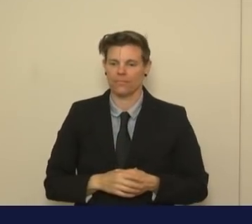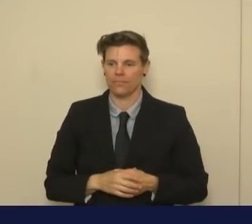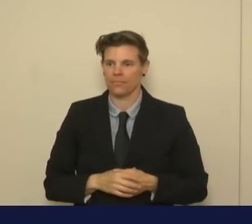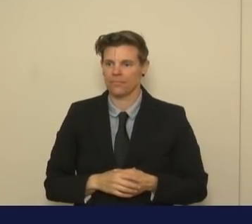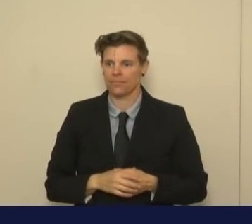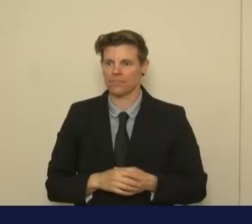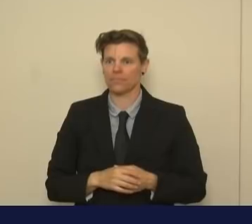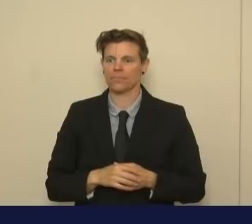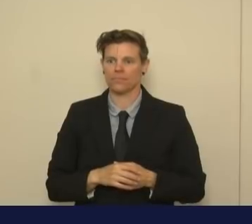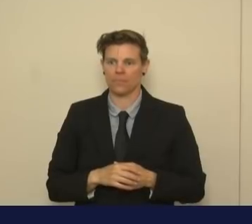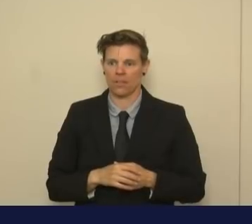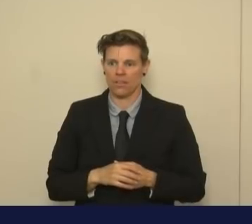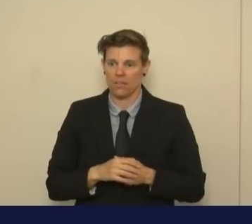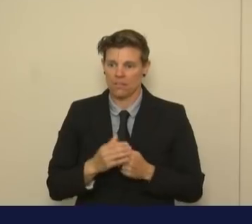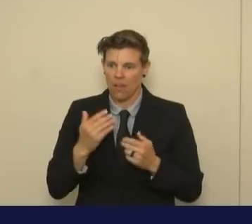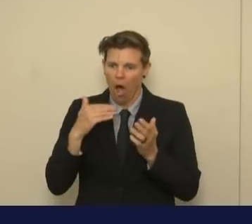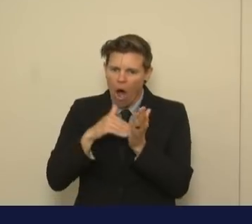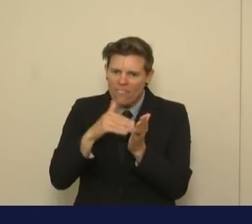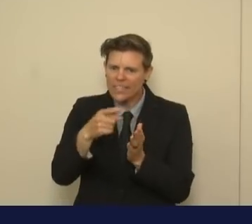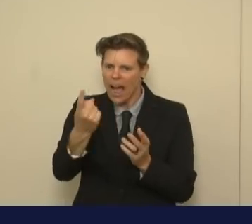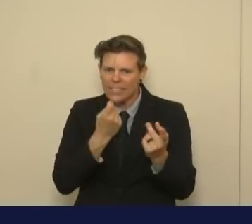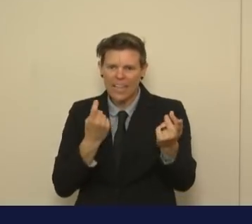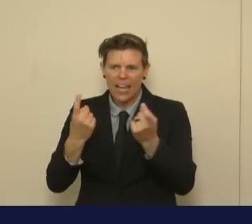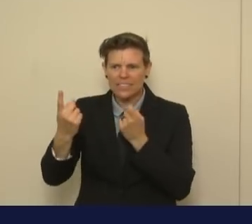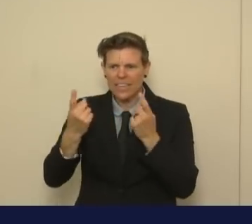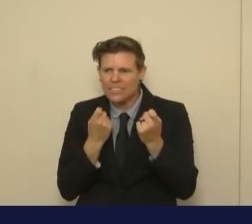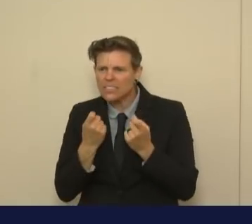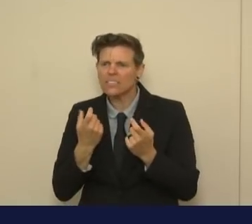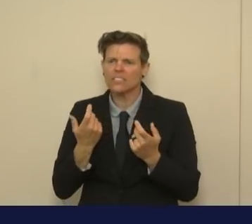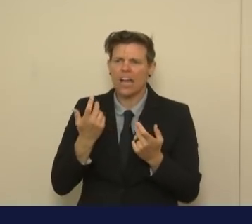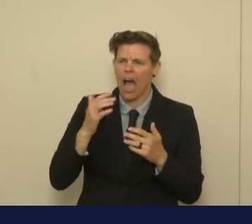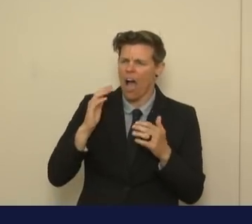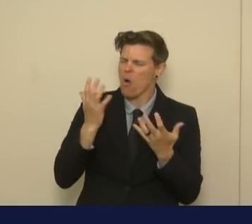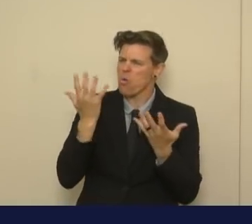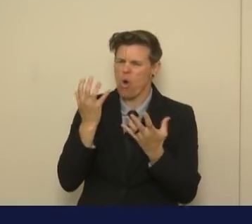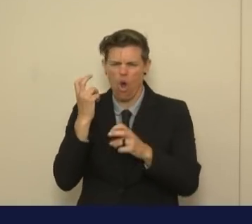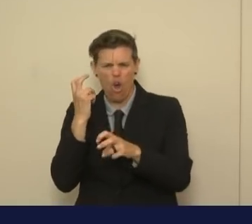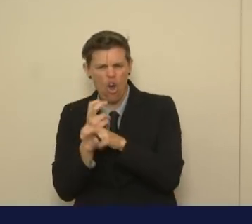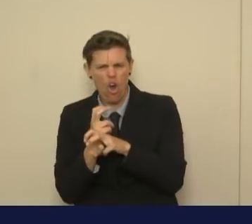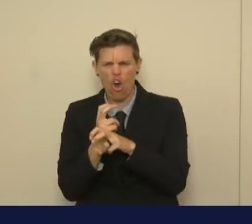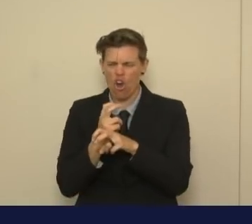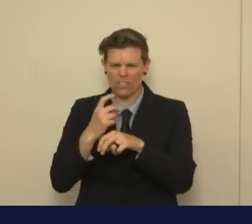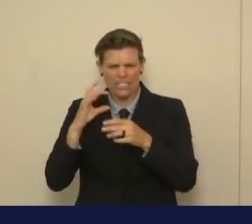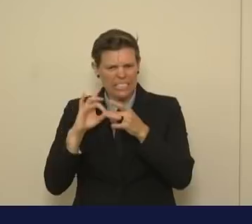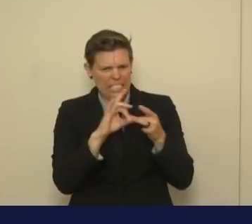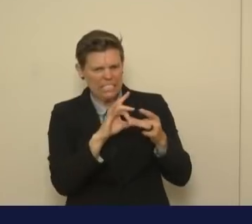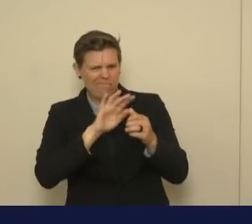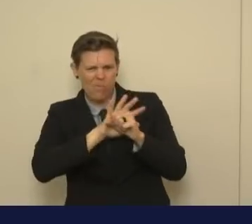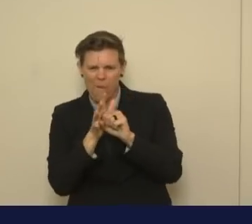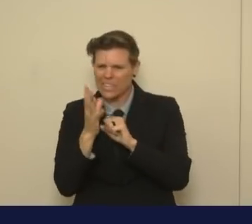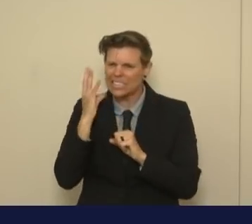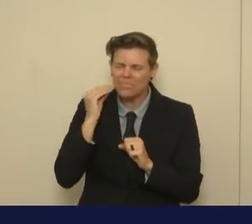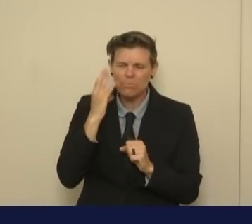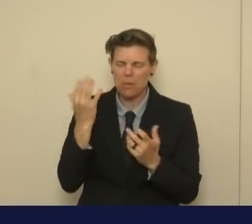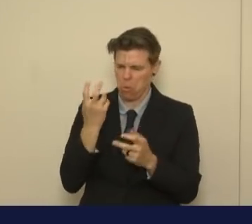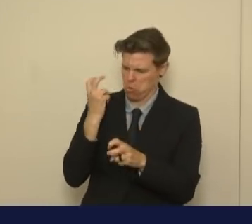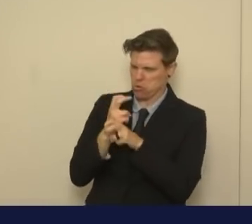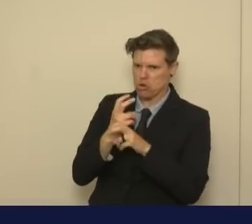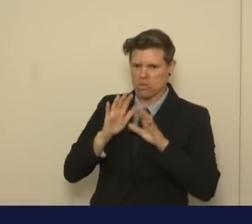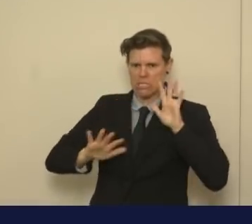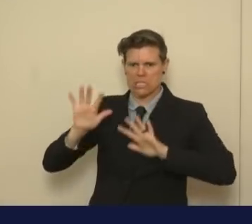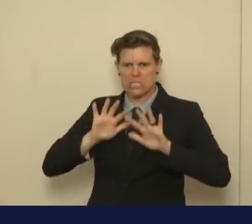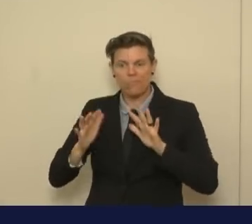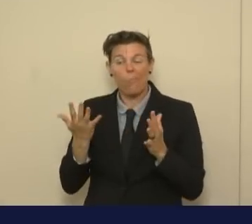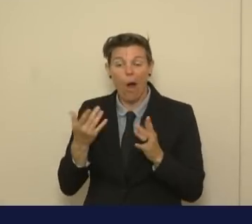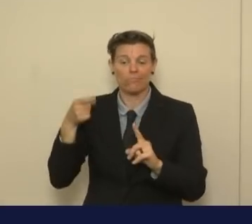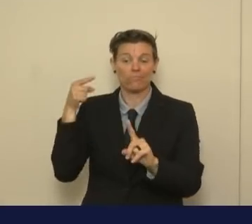frequently about what is the most difficult thing about COVID, and it's talking to families who reach out to us, because remember, I don't know who anyone